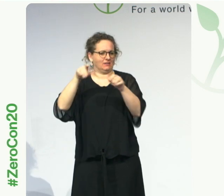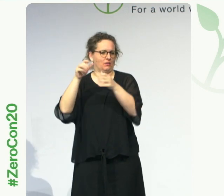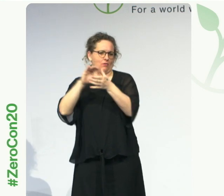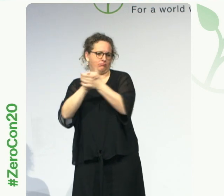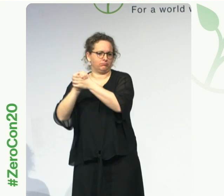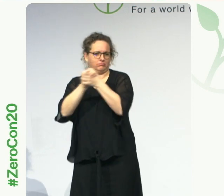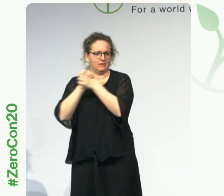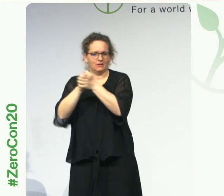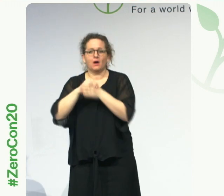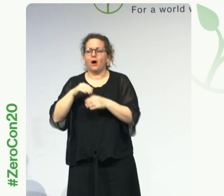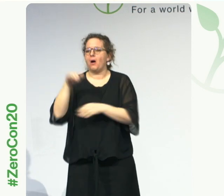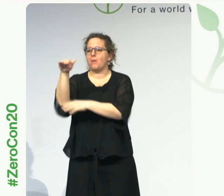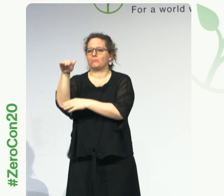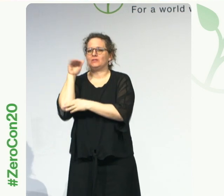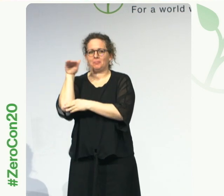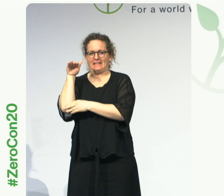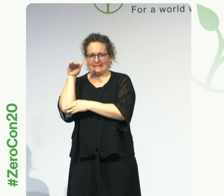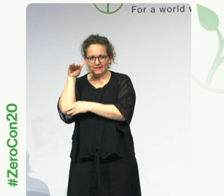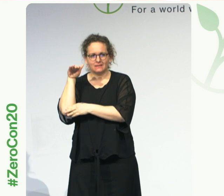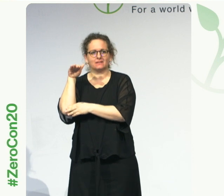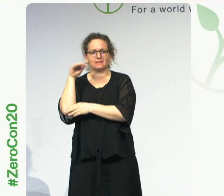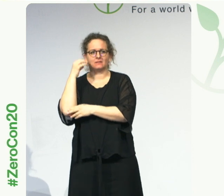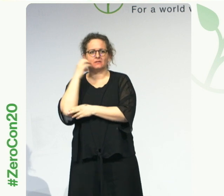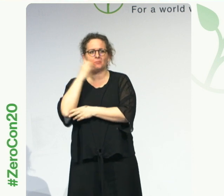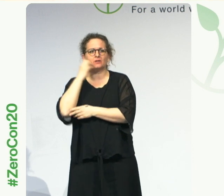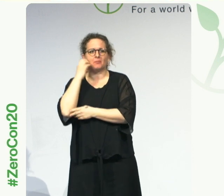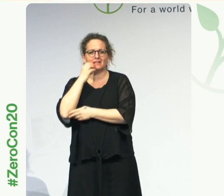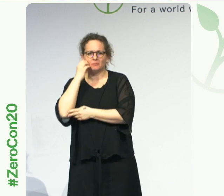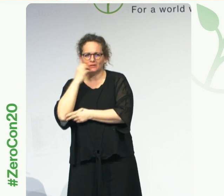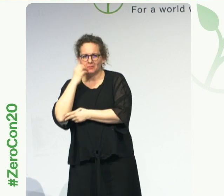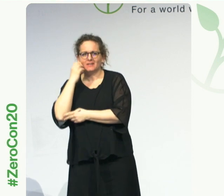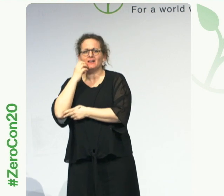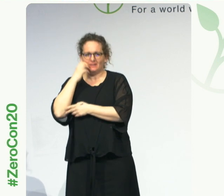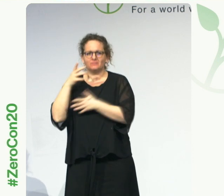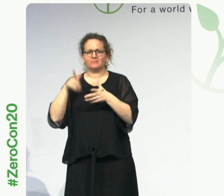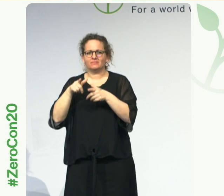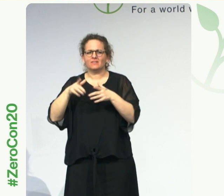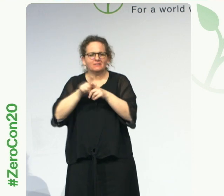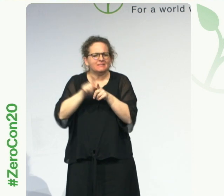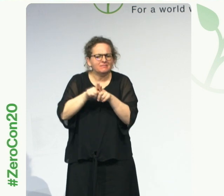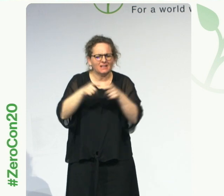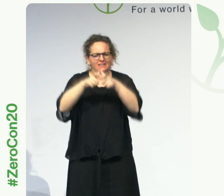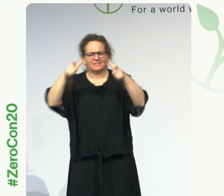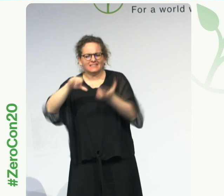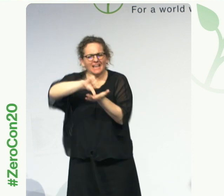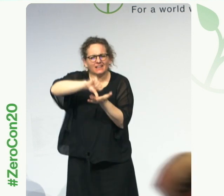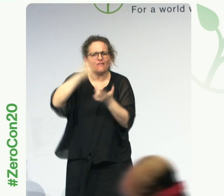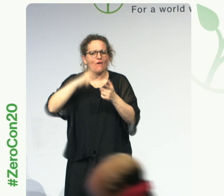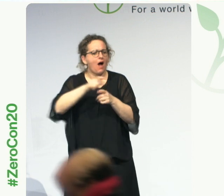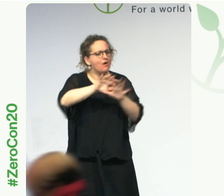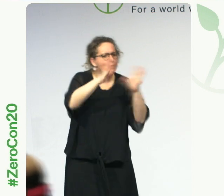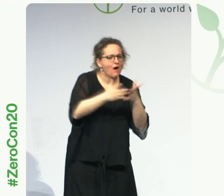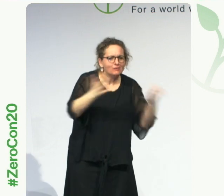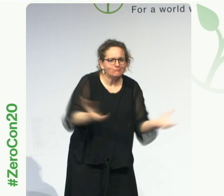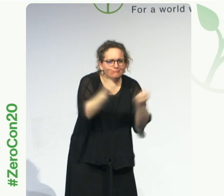together to transform rural teacher training centers, TTCs, into centers of excellence and